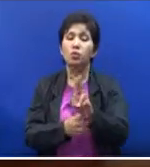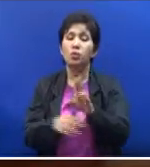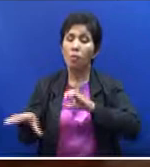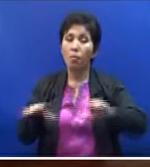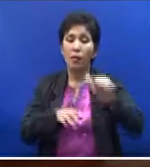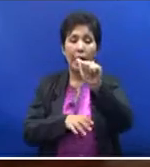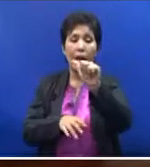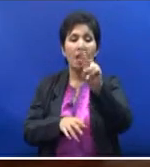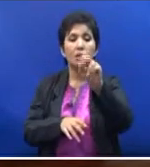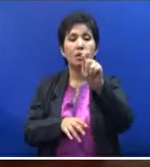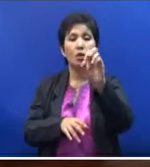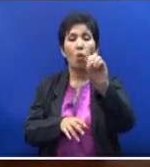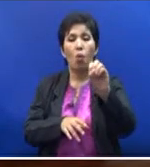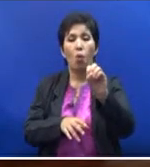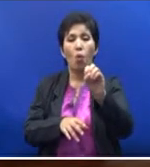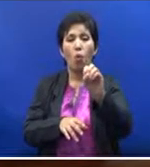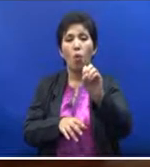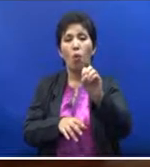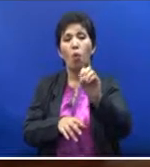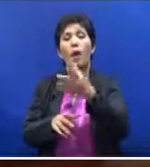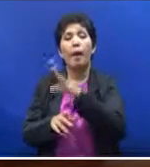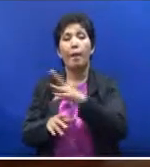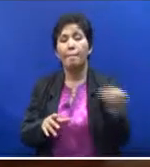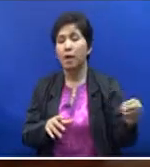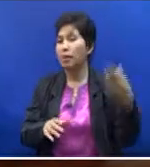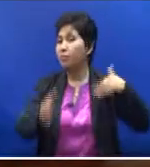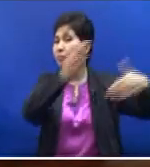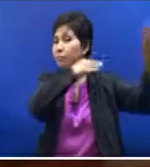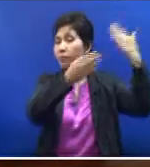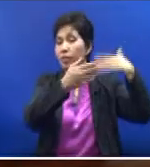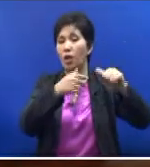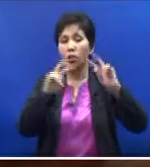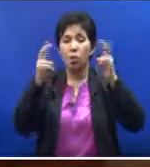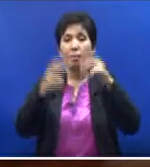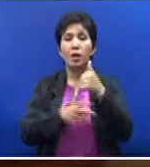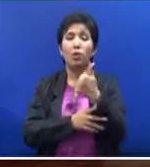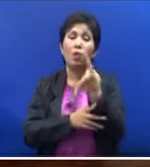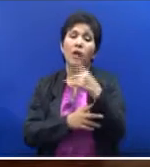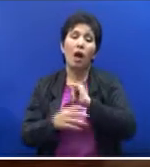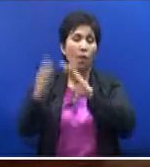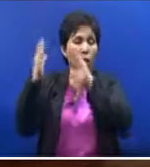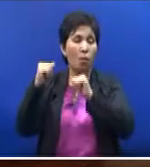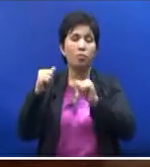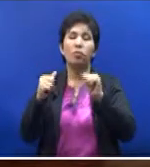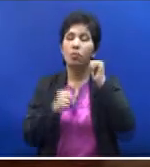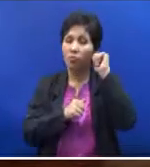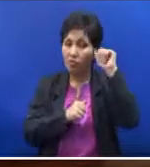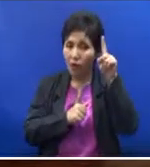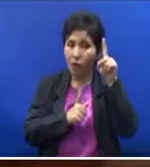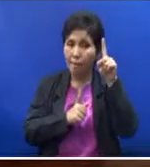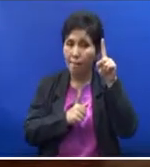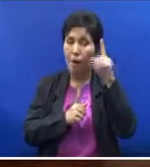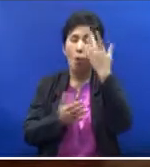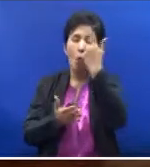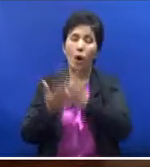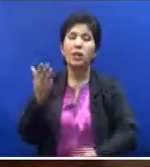conduct anthropological research. From the previous topic, from topic 1, I hope you already understand